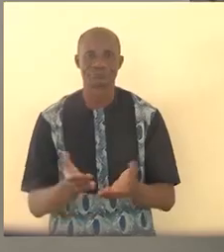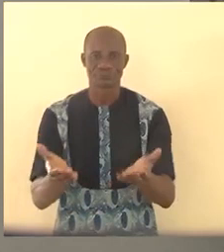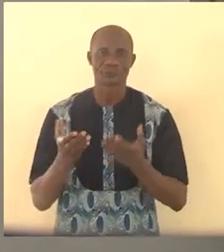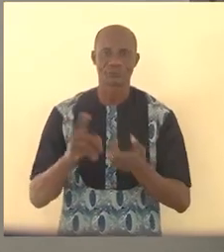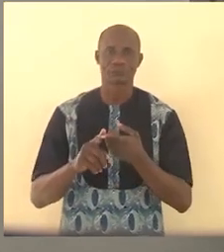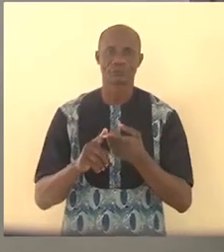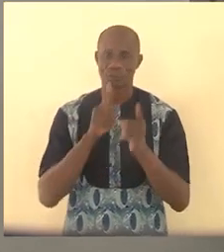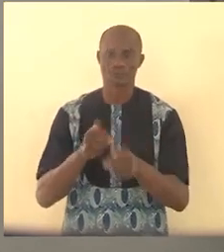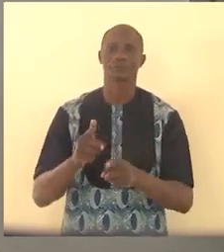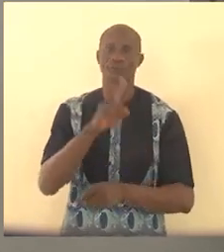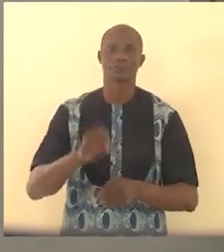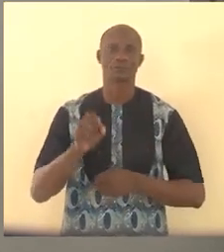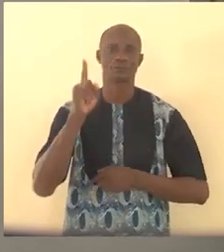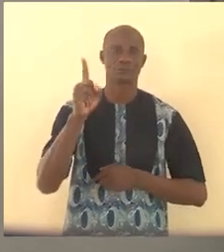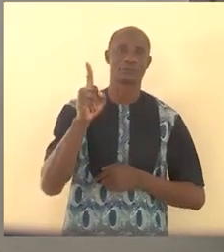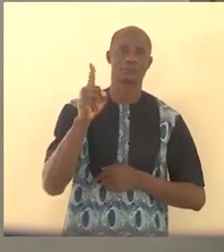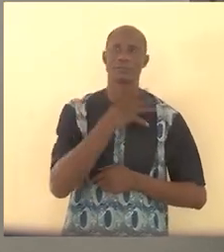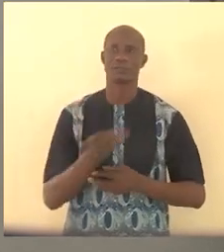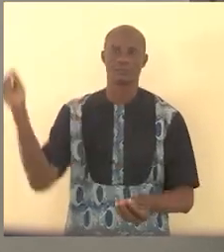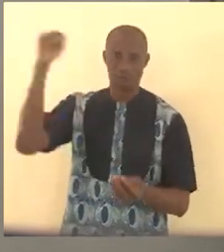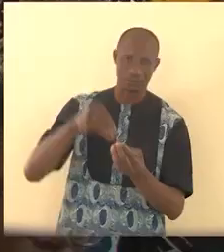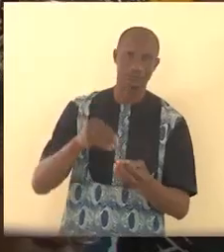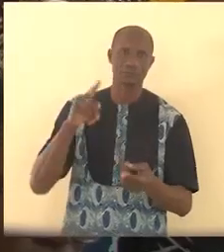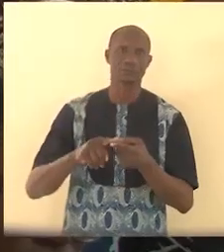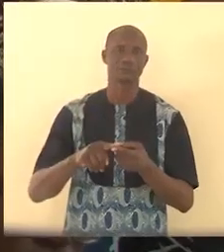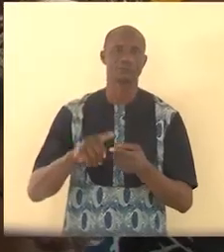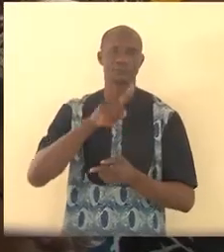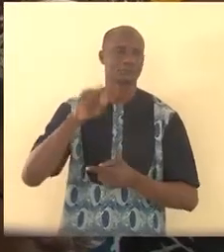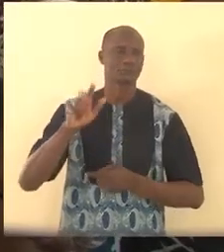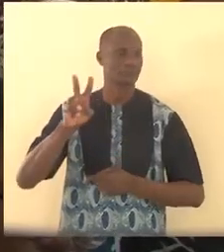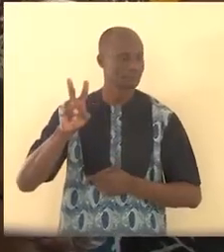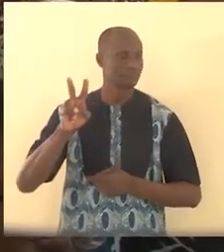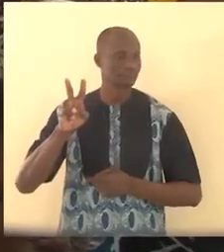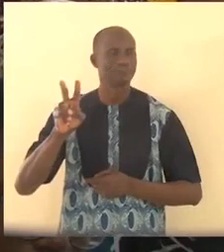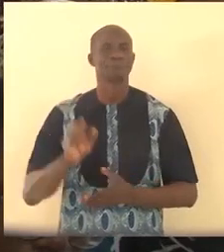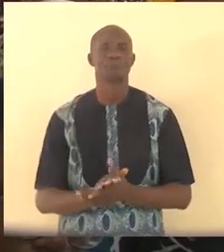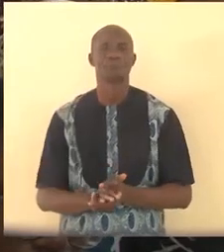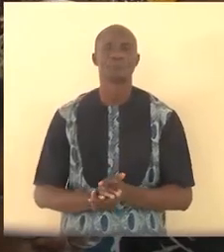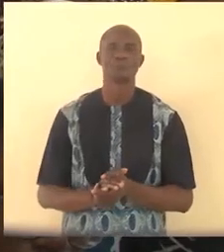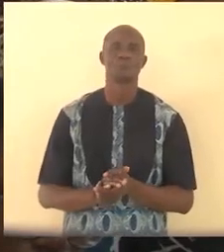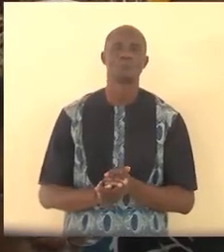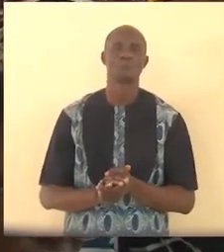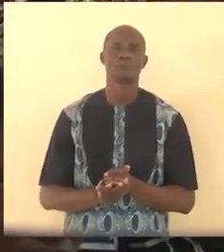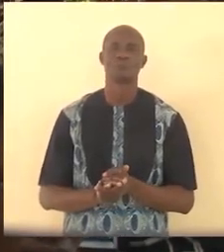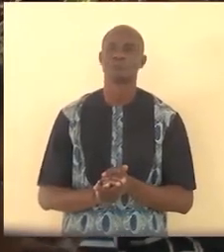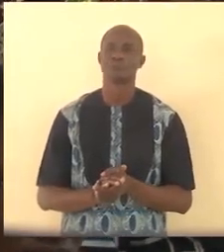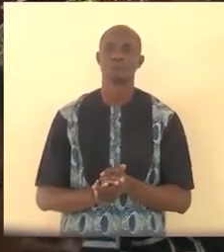I want to answer question one and add to question three. Mm-hmm. Yes. So